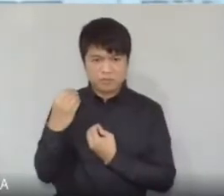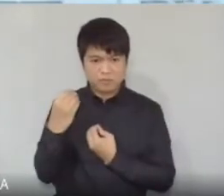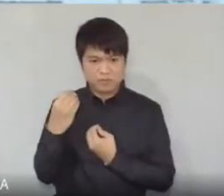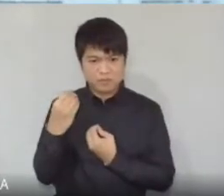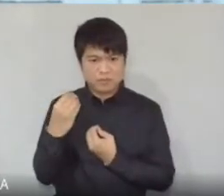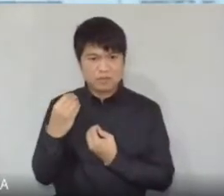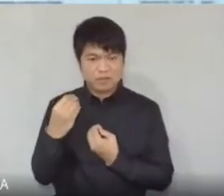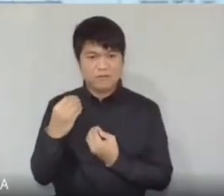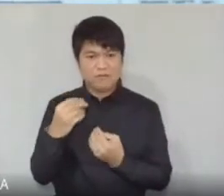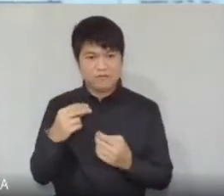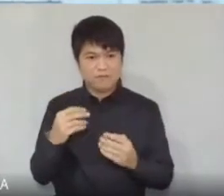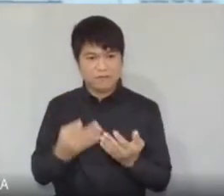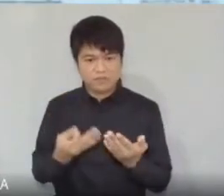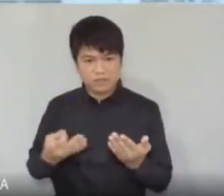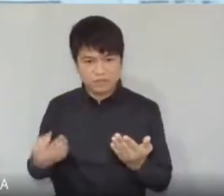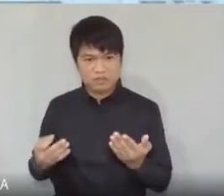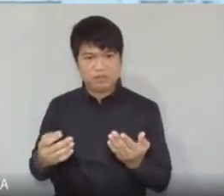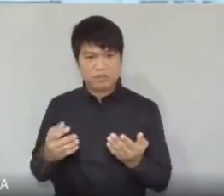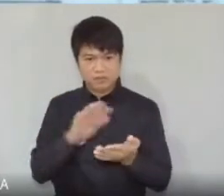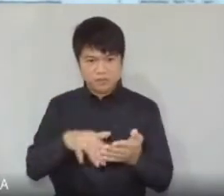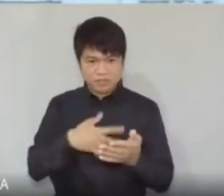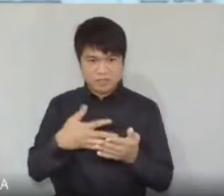was also delivered.